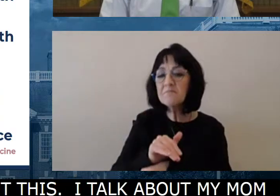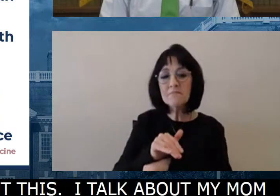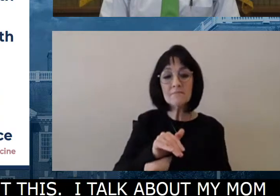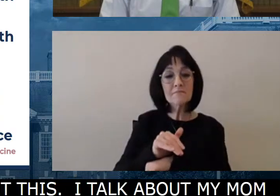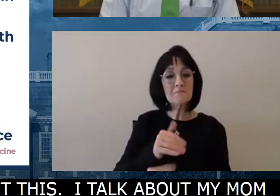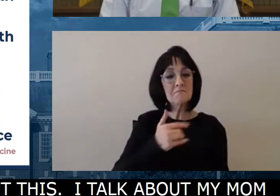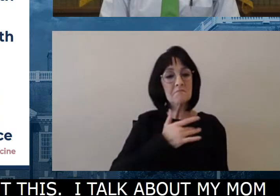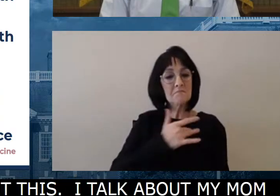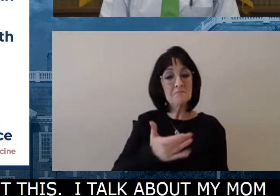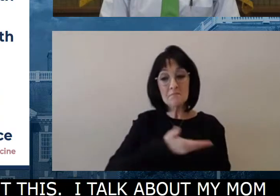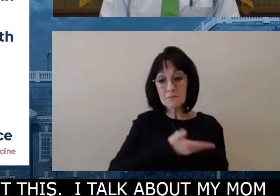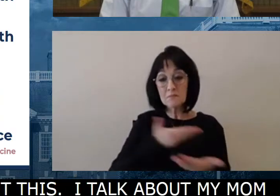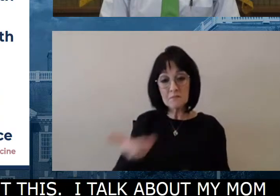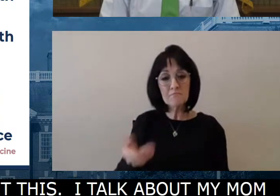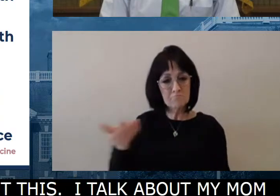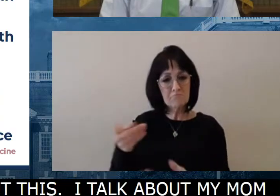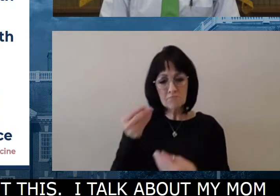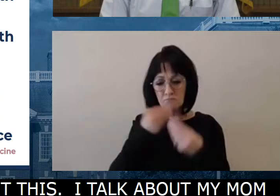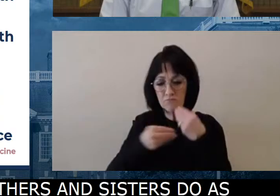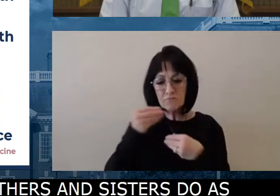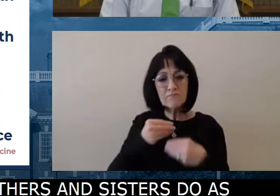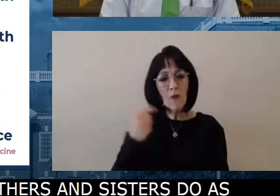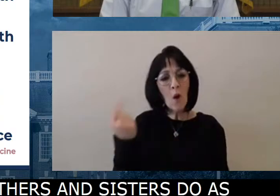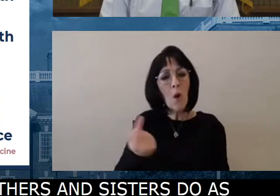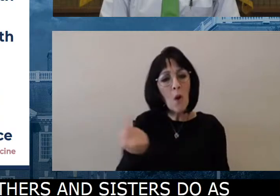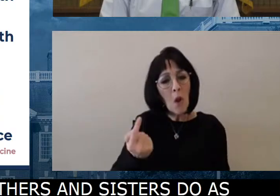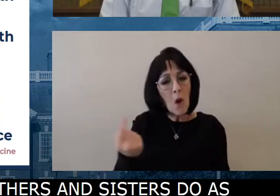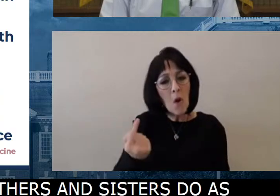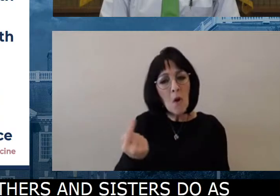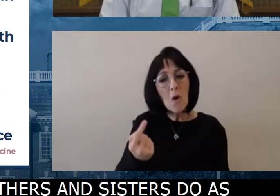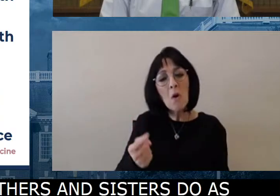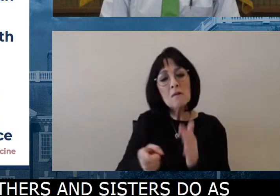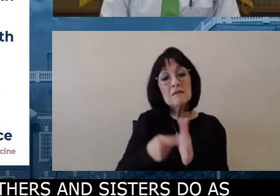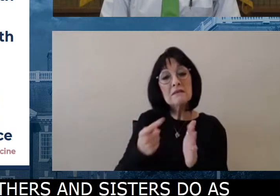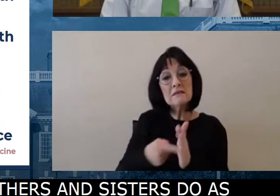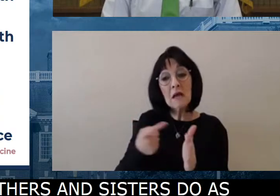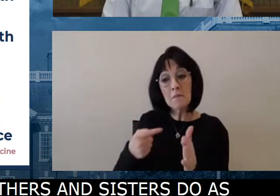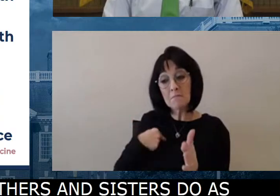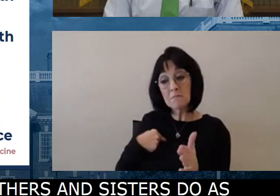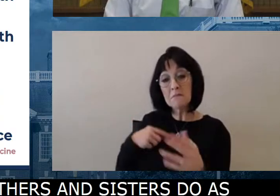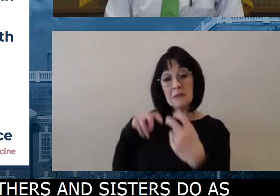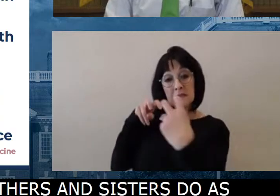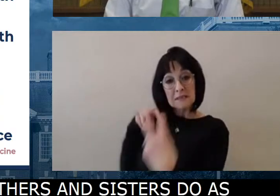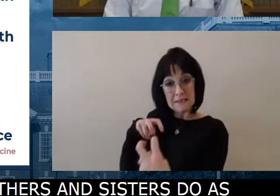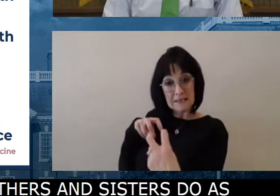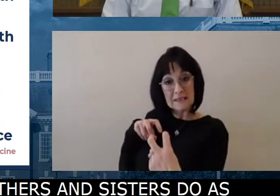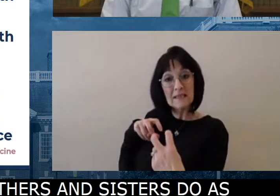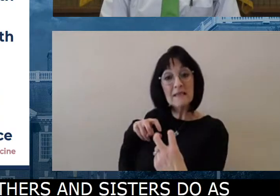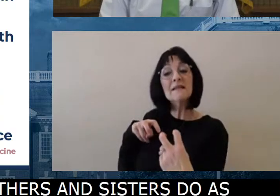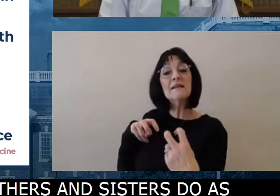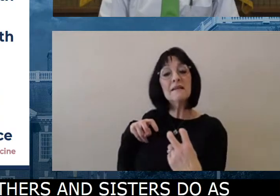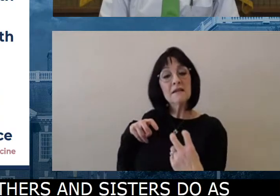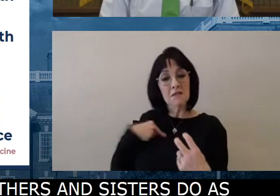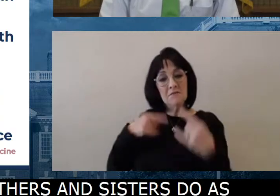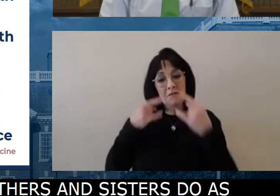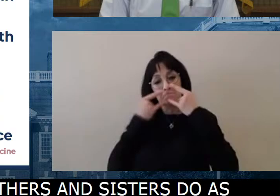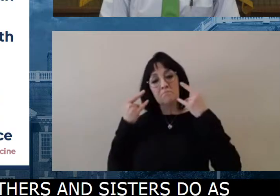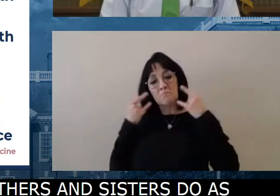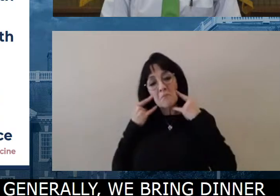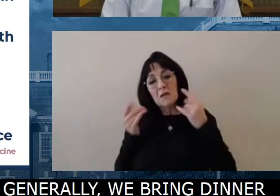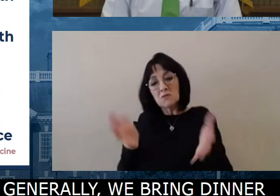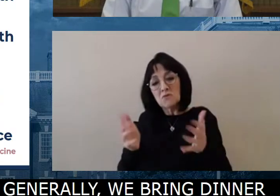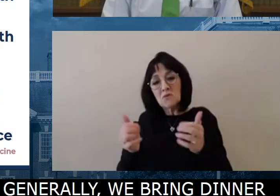her. She'll eat by herself, and we might sit there with her with our masks on. But these changes, she's now been